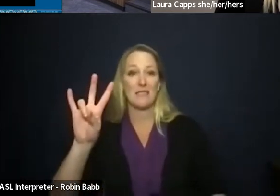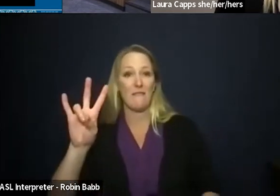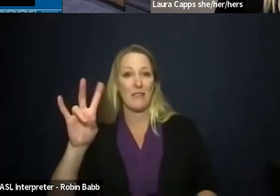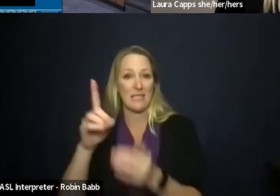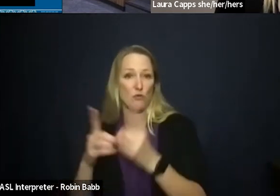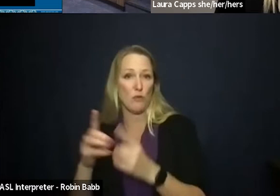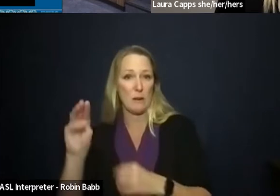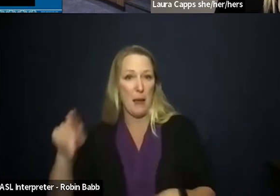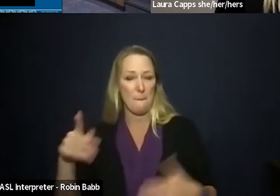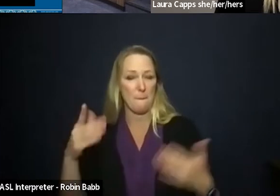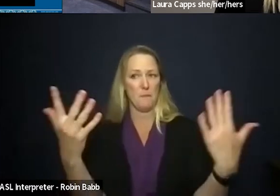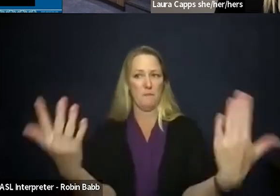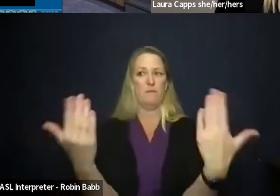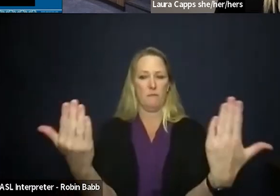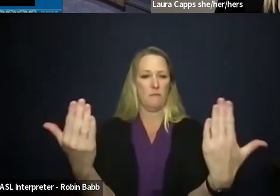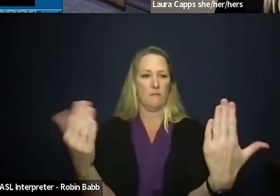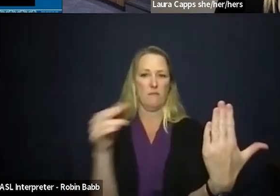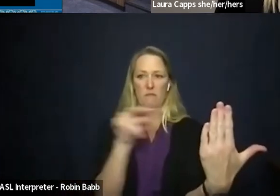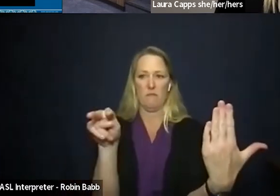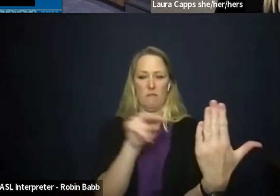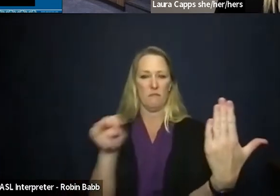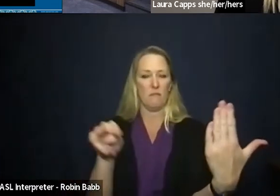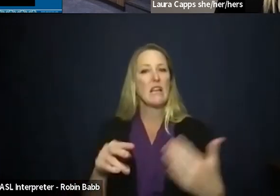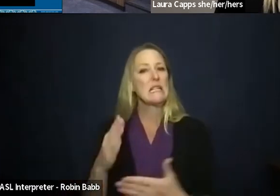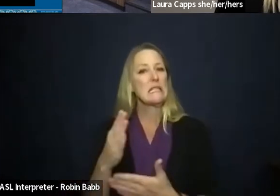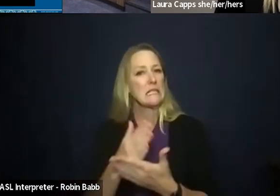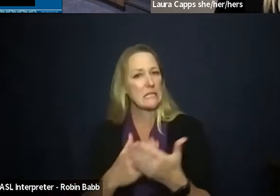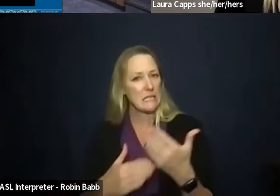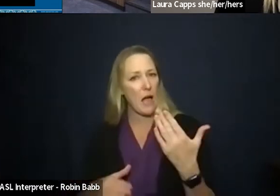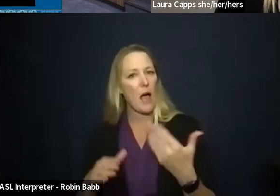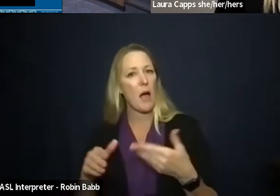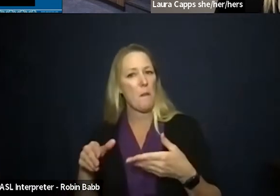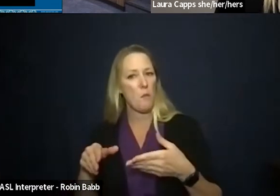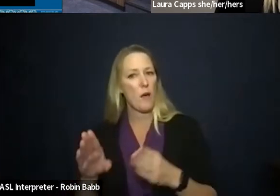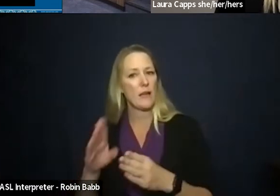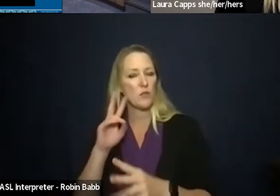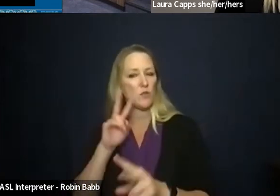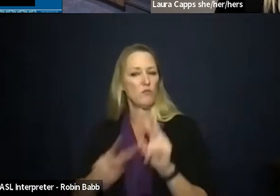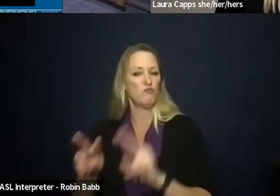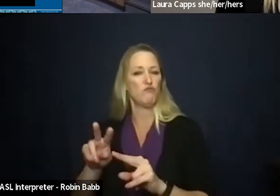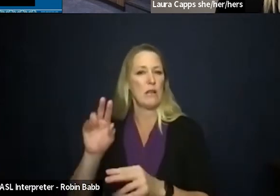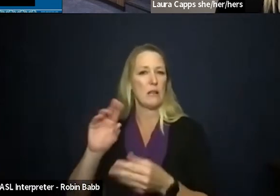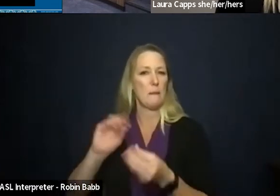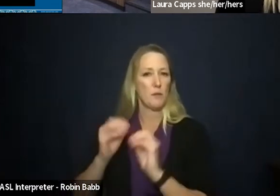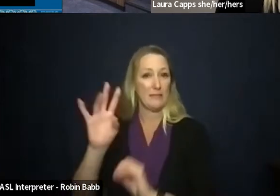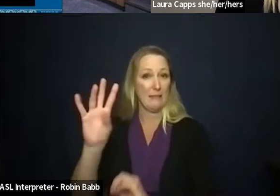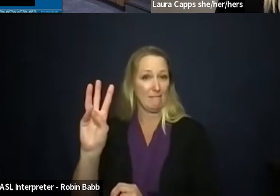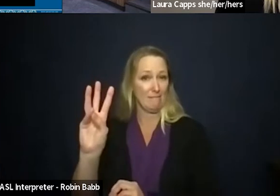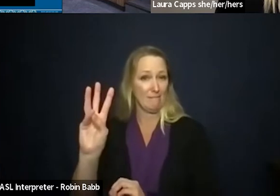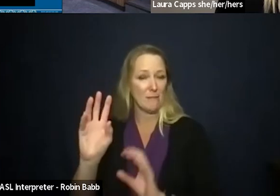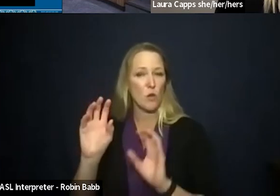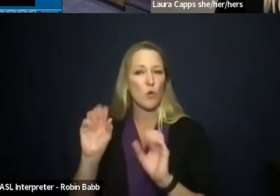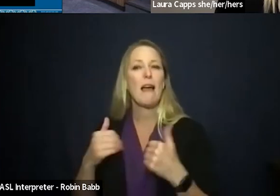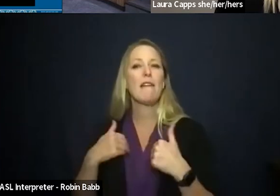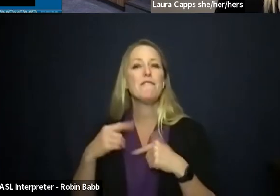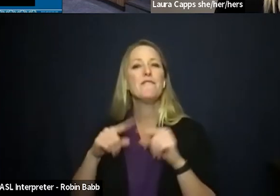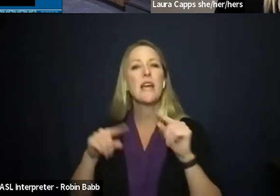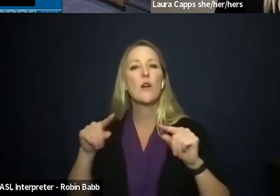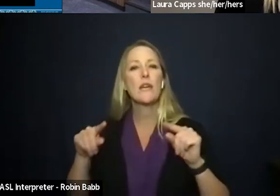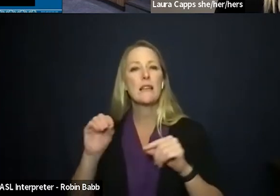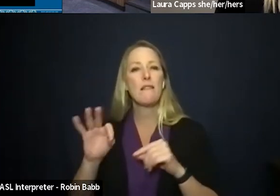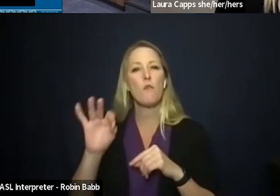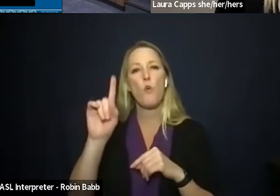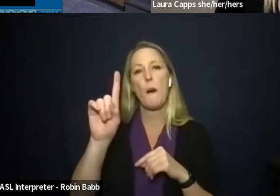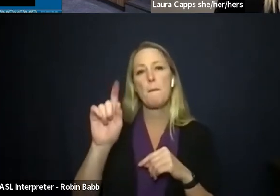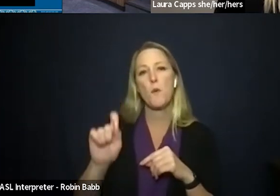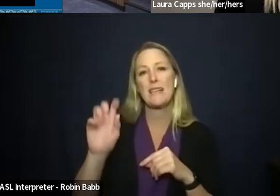of map six that have been proposed that would have a variance of one point three percent a c-vap a